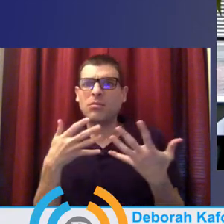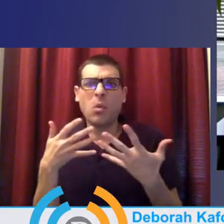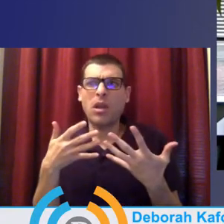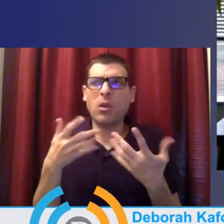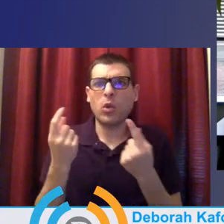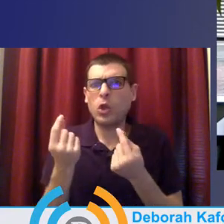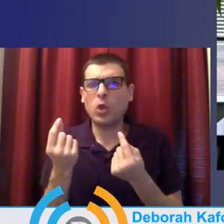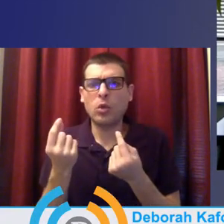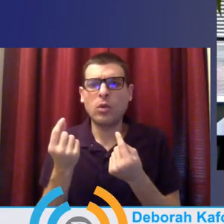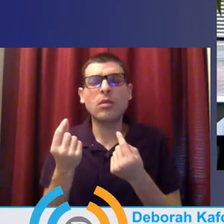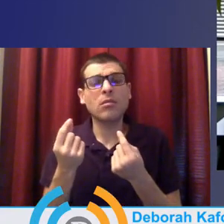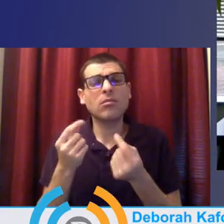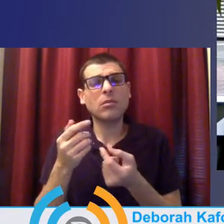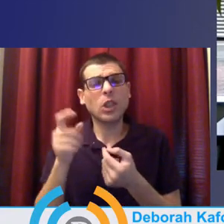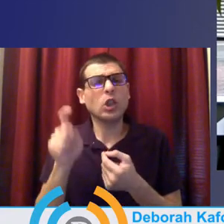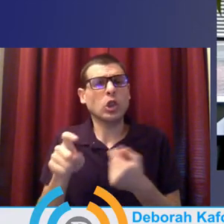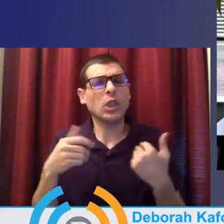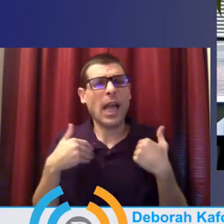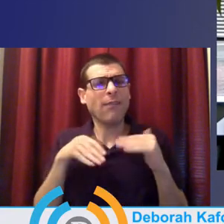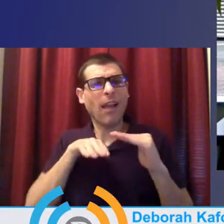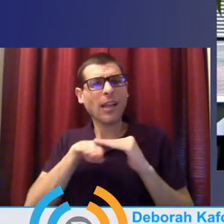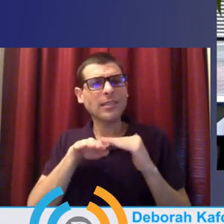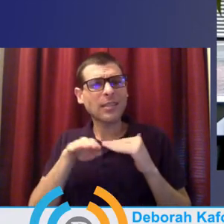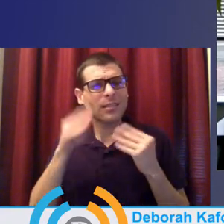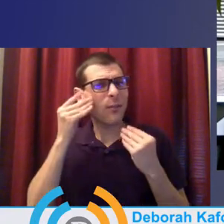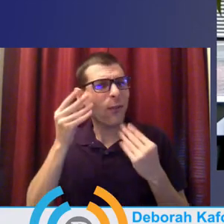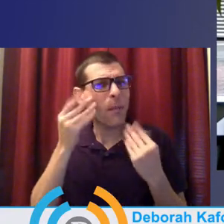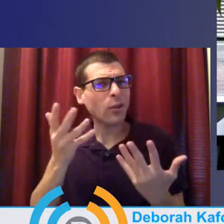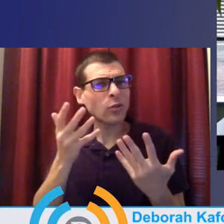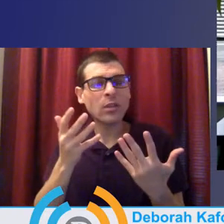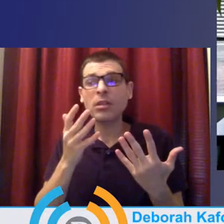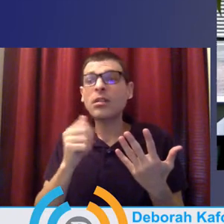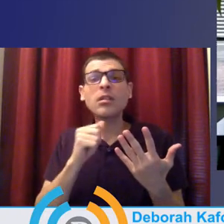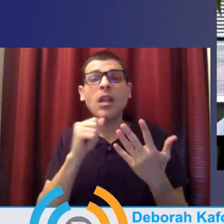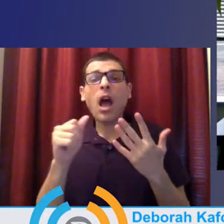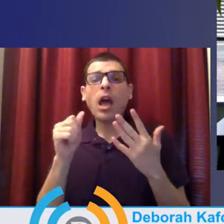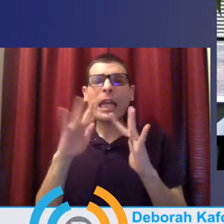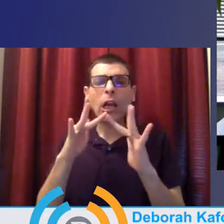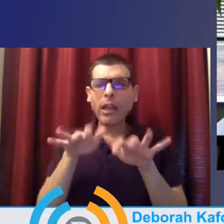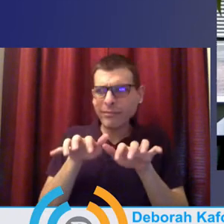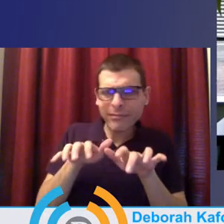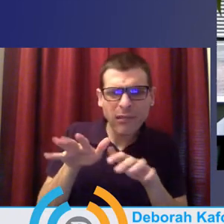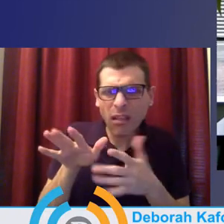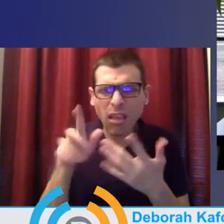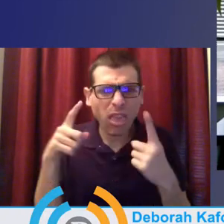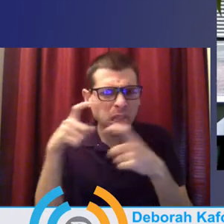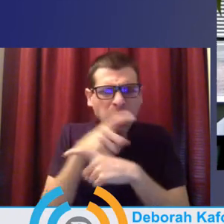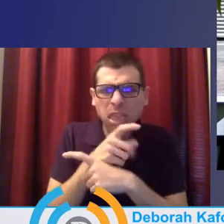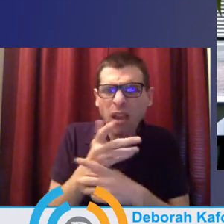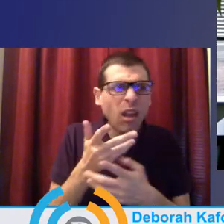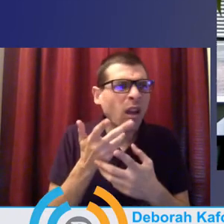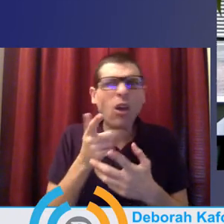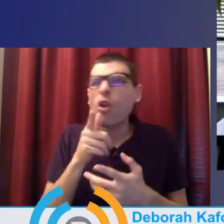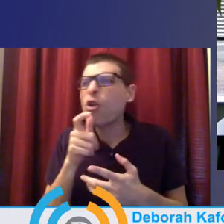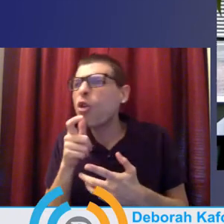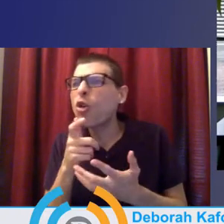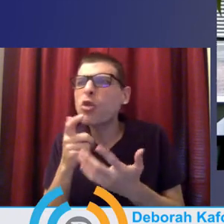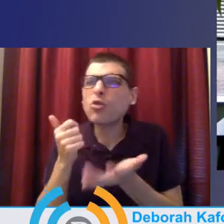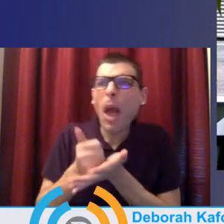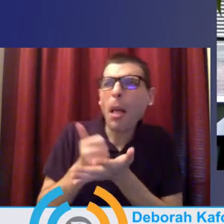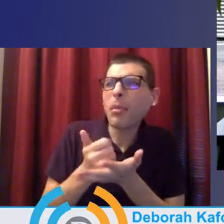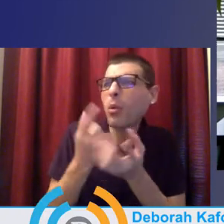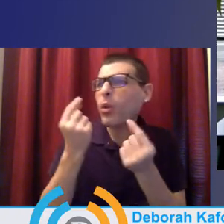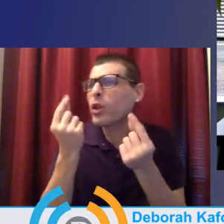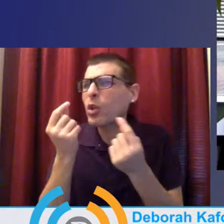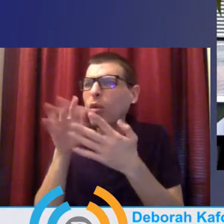internet, click on a website and see actual numbers for how things are going, how many people are getting out of homelessness, how many people